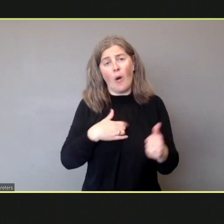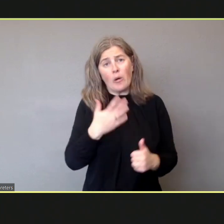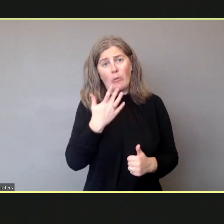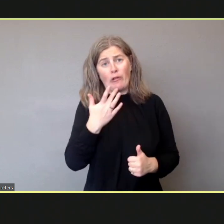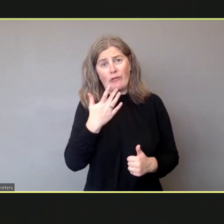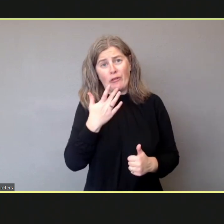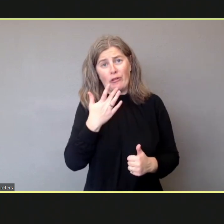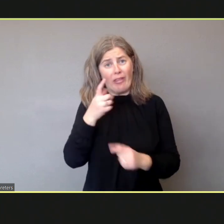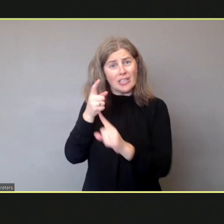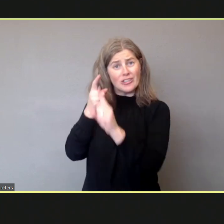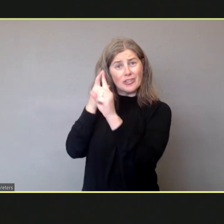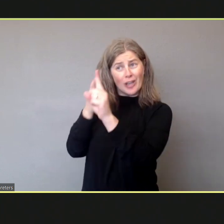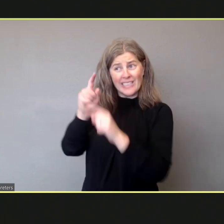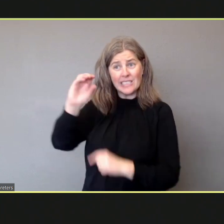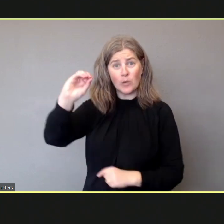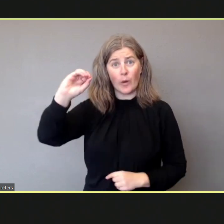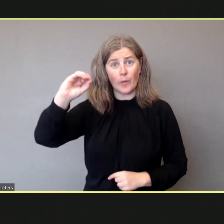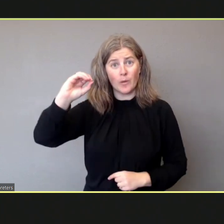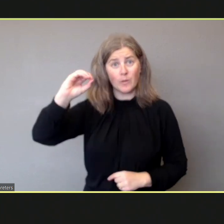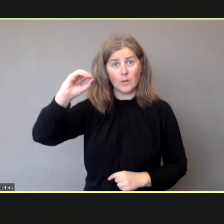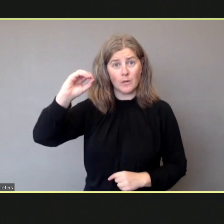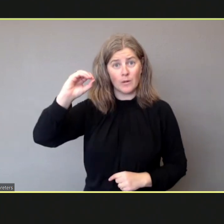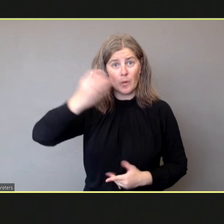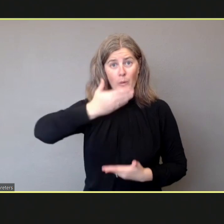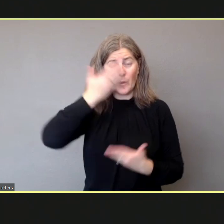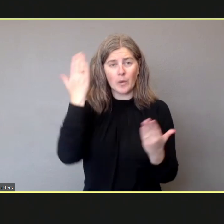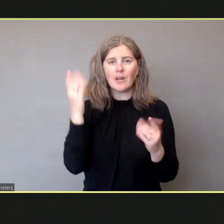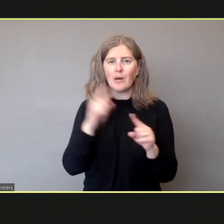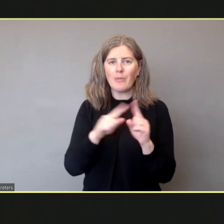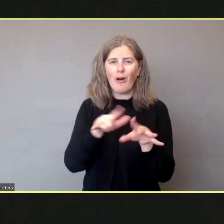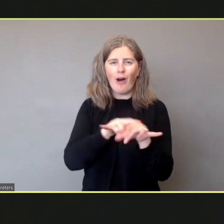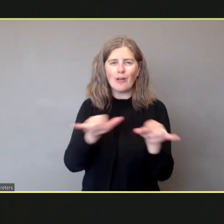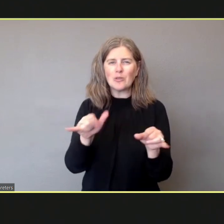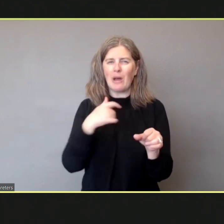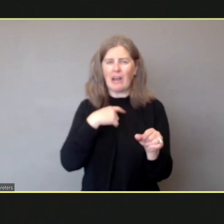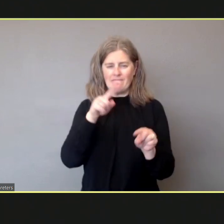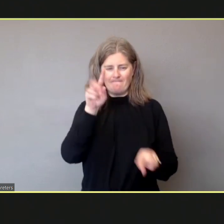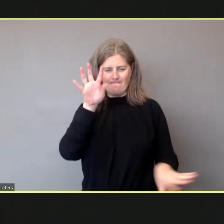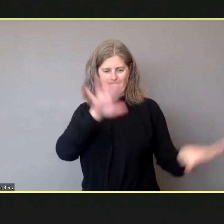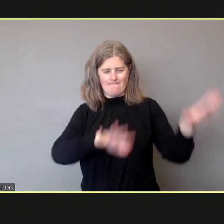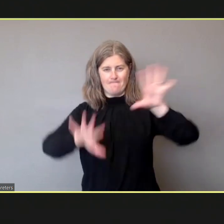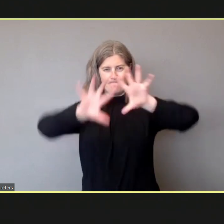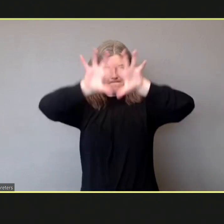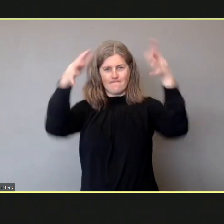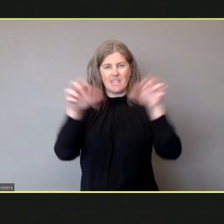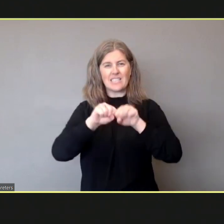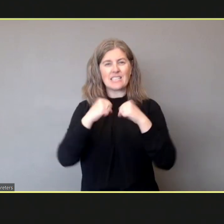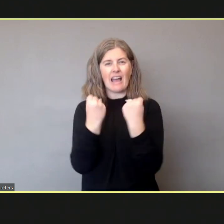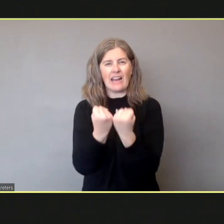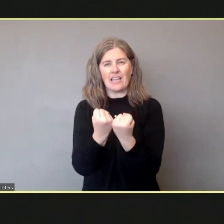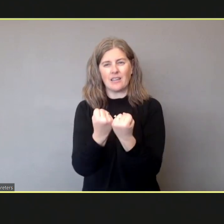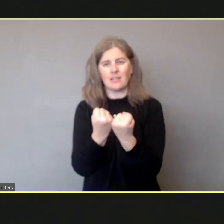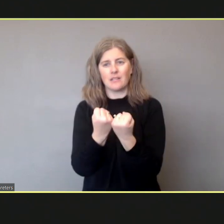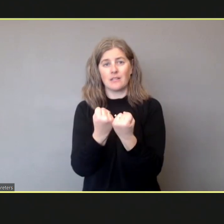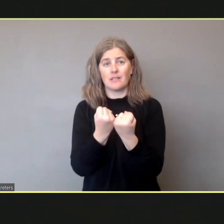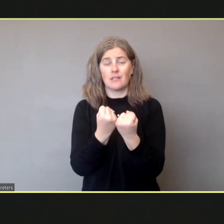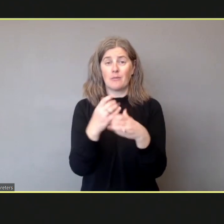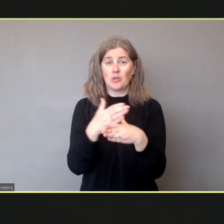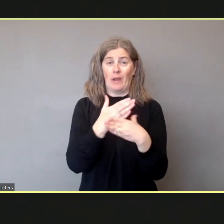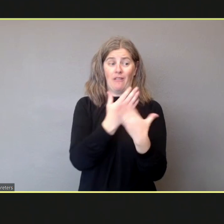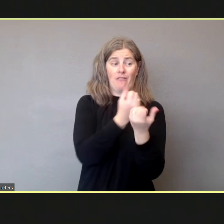the target be 0, but there also is a dynamic in society between freedom